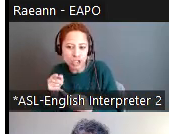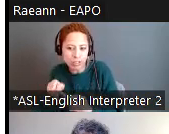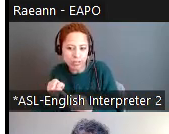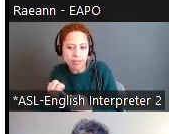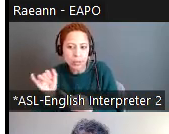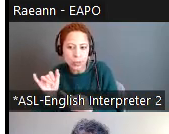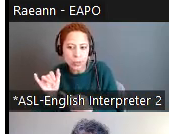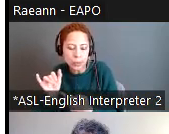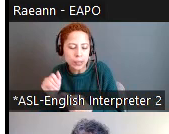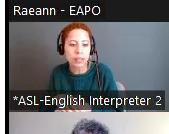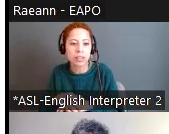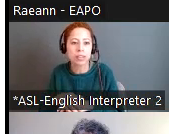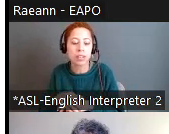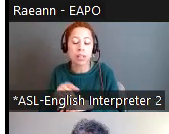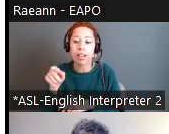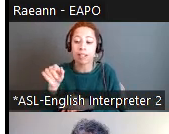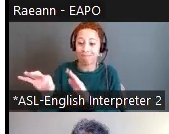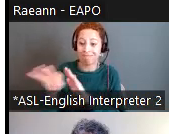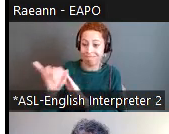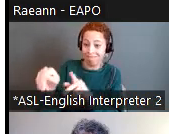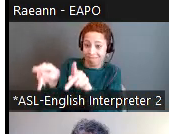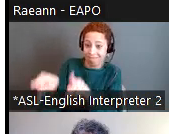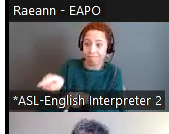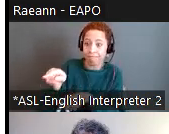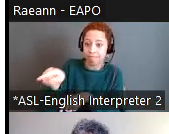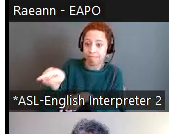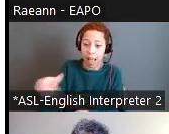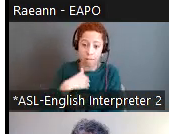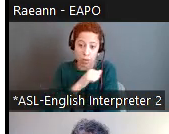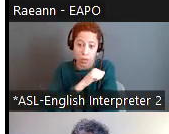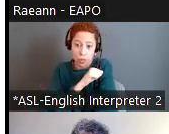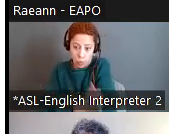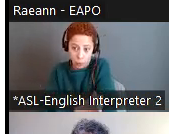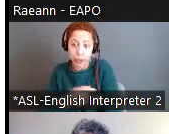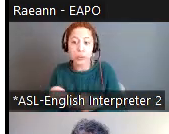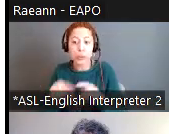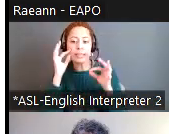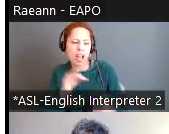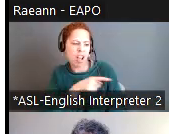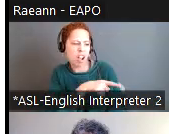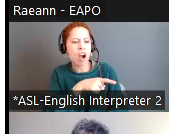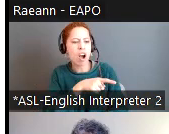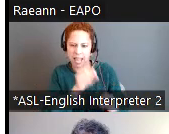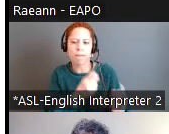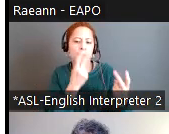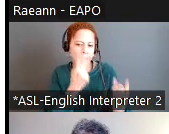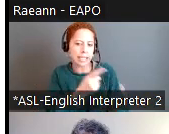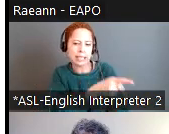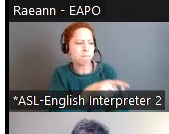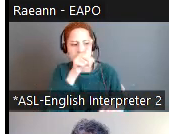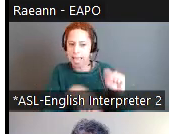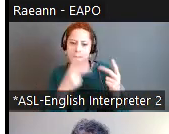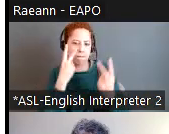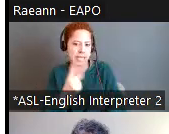Your attorney doesn't actually have power or the authority to decide who you can see and who you can't see unless